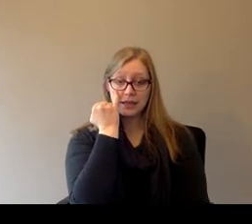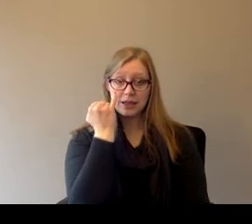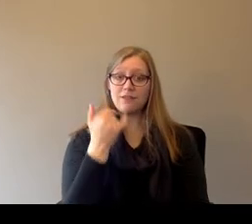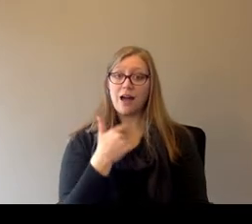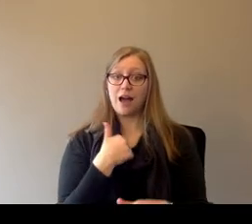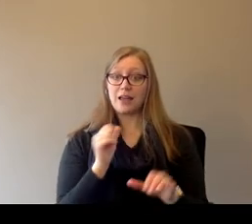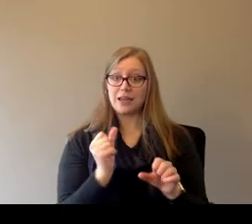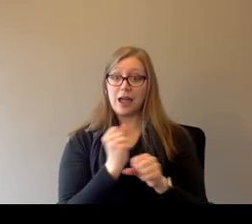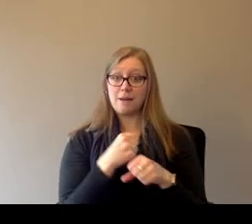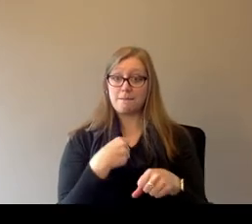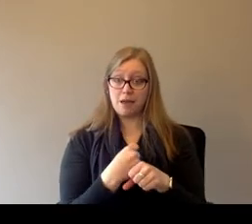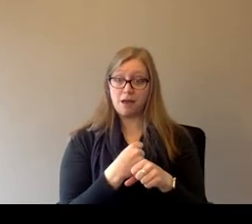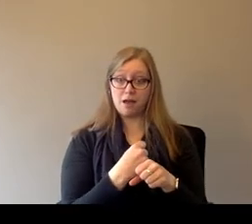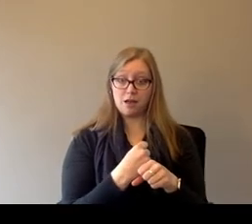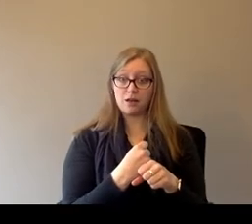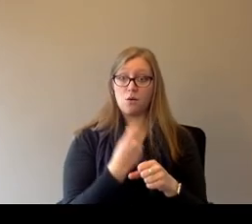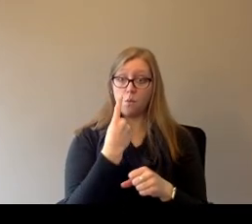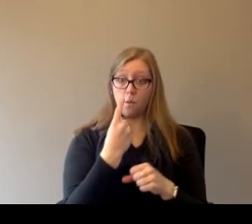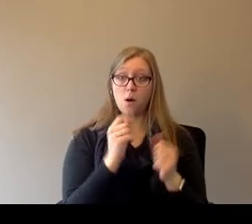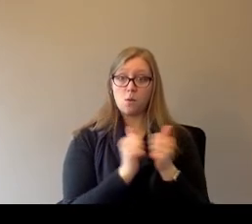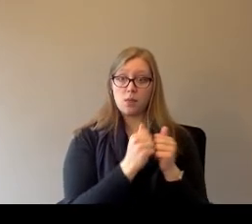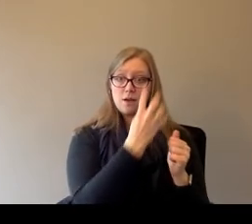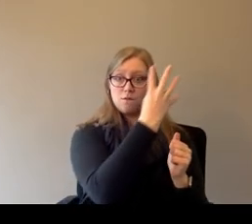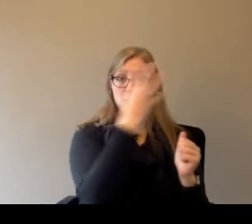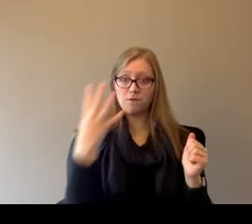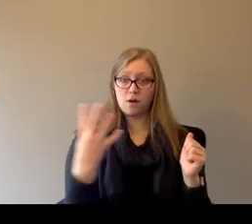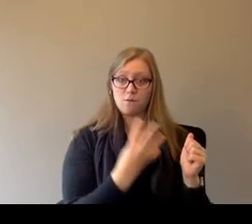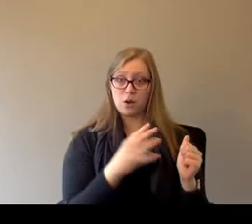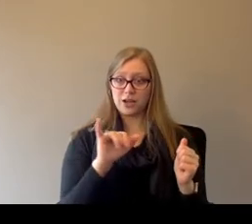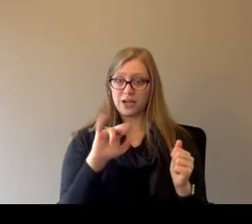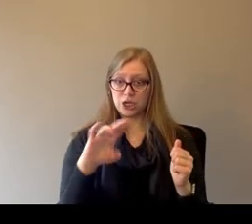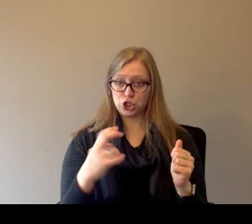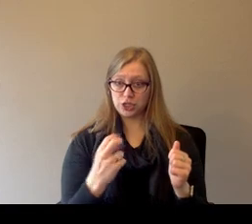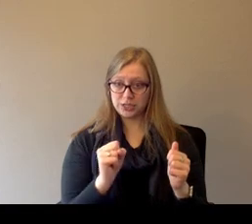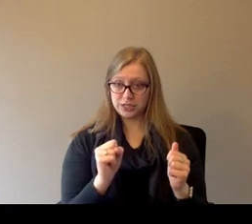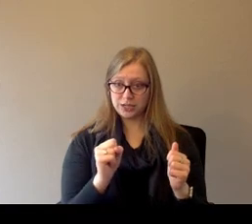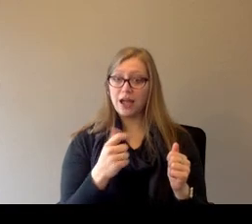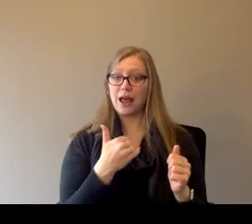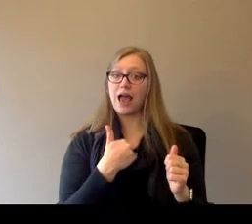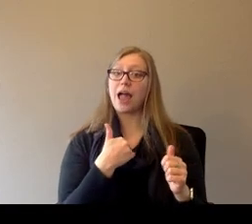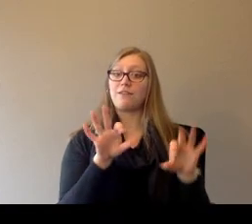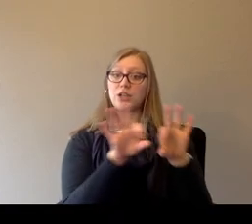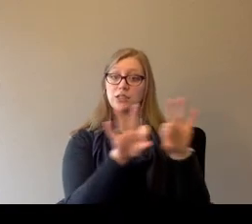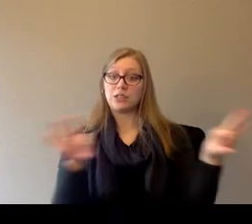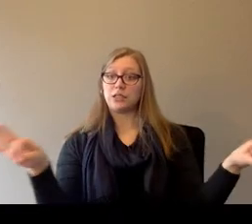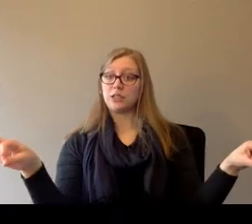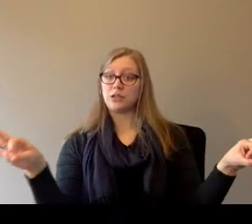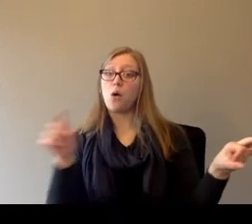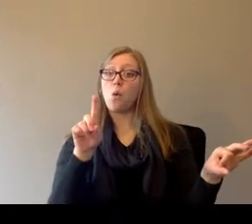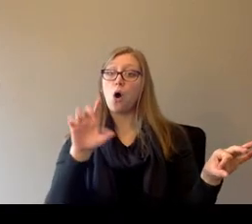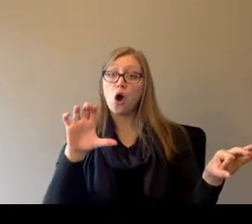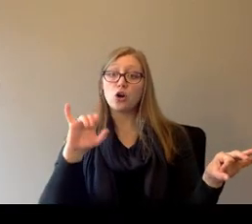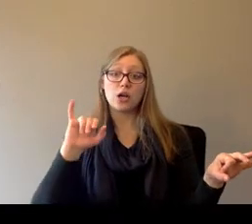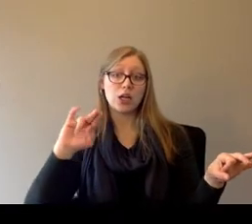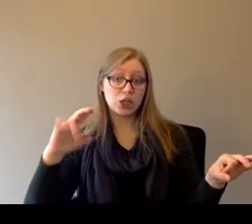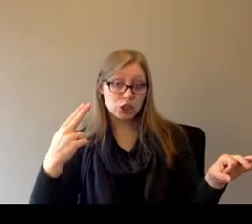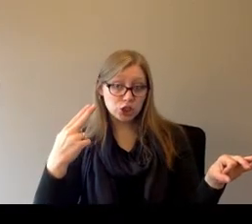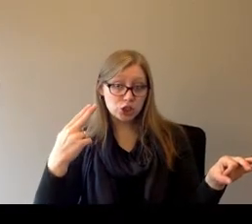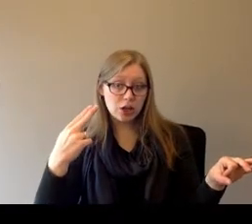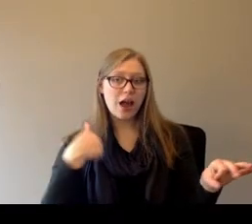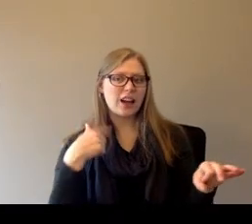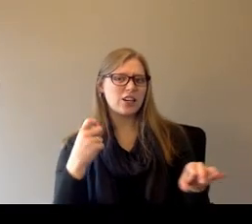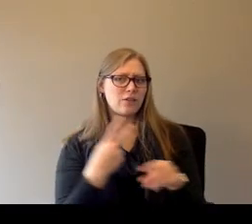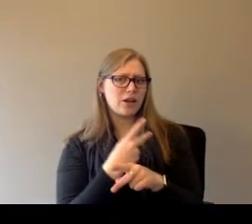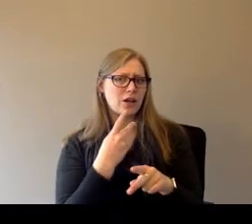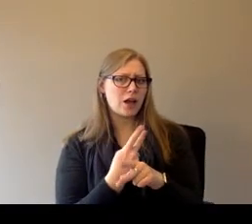4 inches, which of course is 12 inches. So what I need to do is figure out how many times 12 can go into 100. And